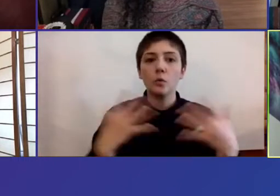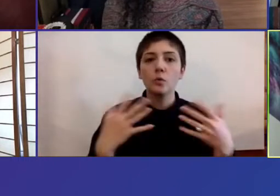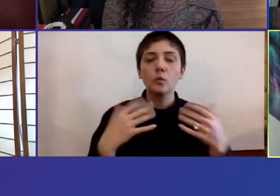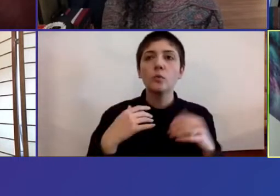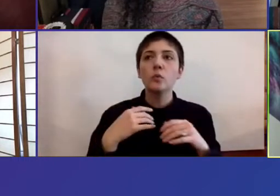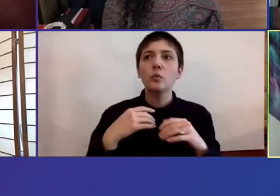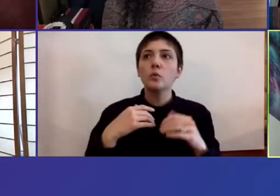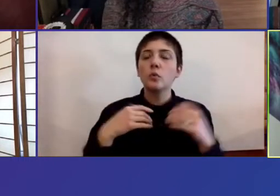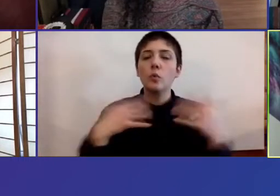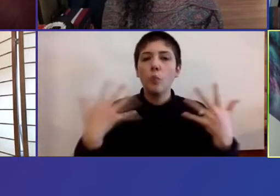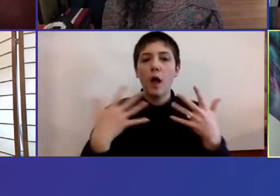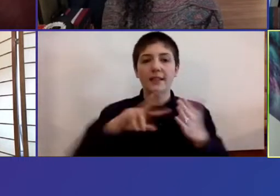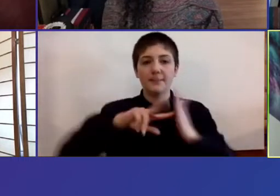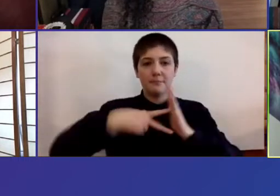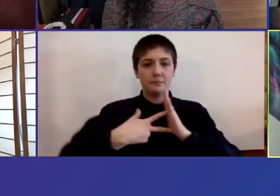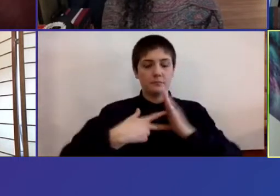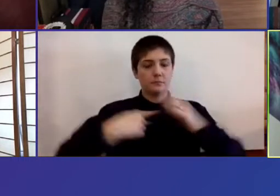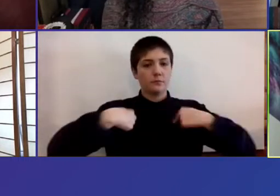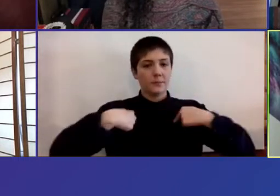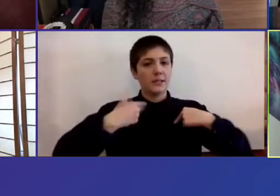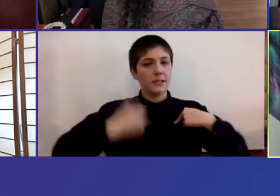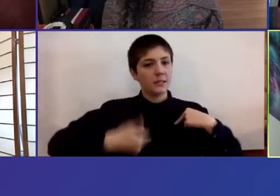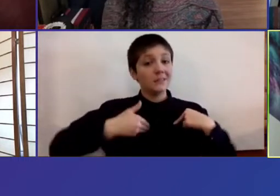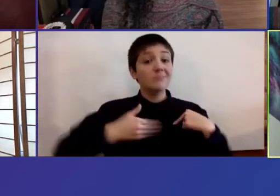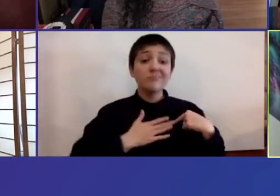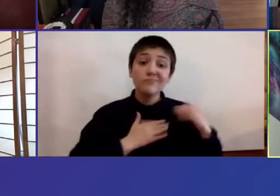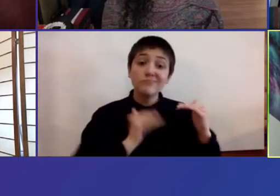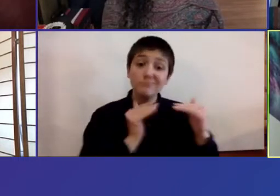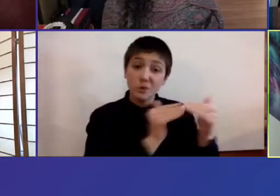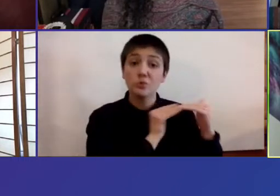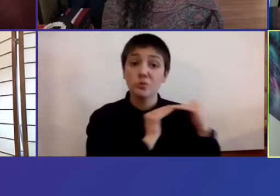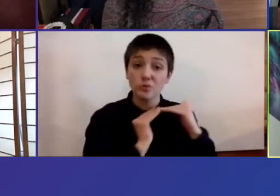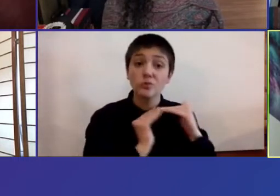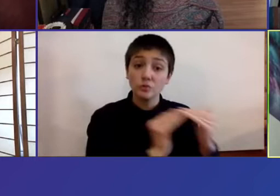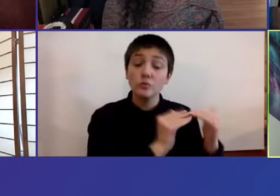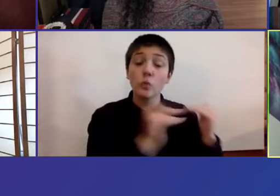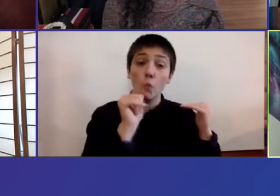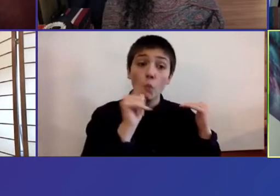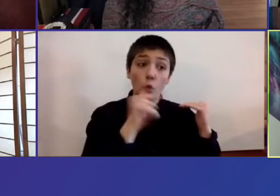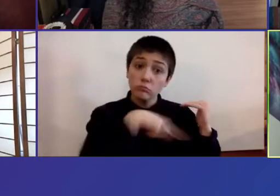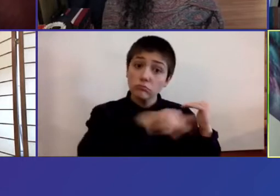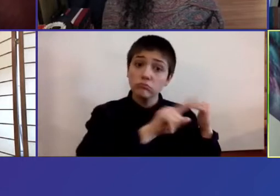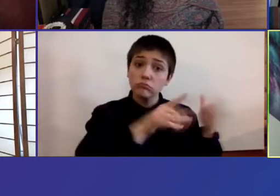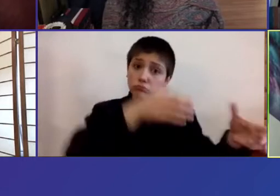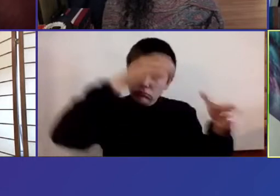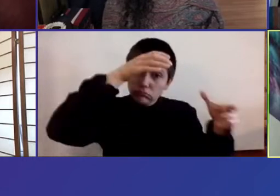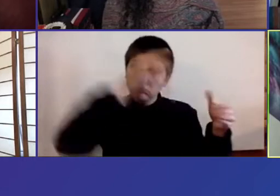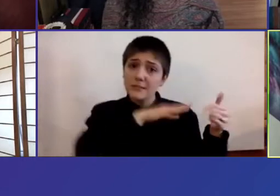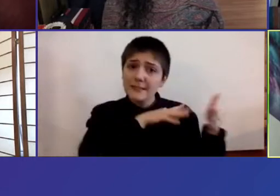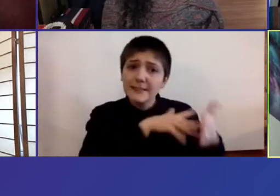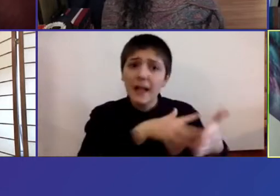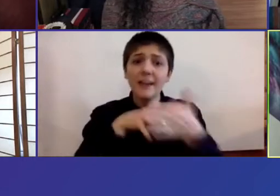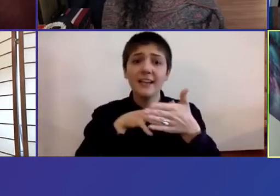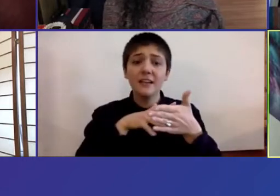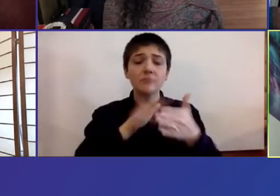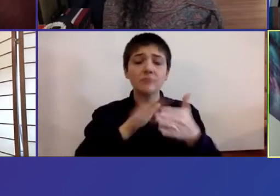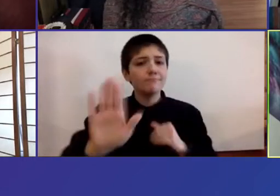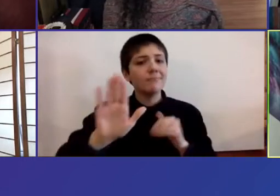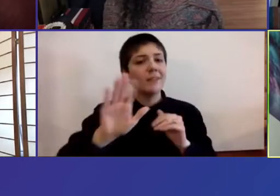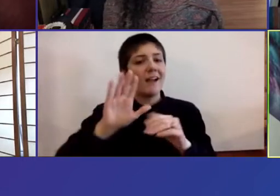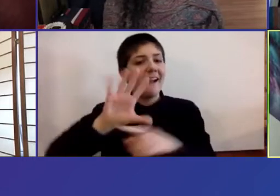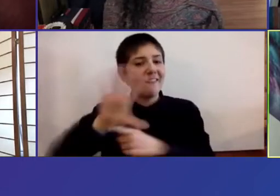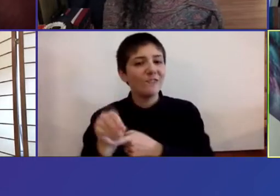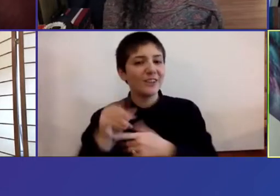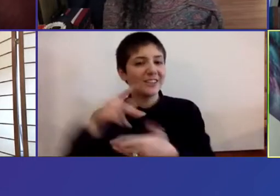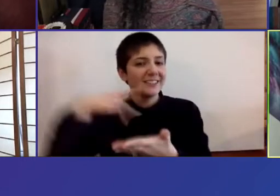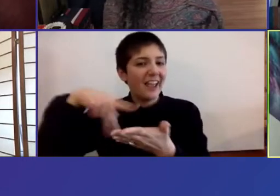meant to me and a lot of my peers to study African dance. My first